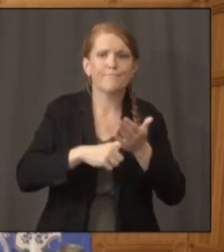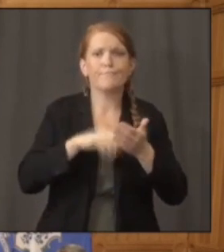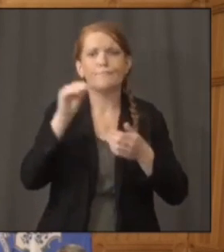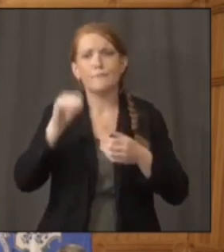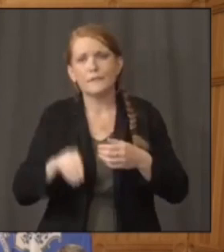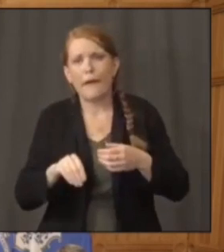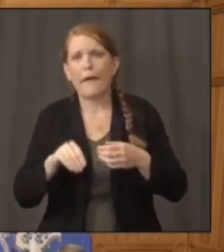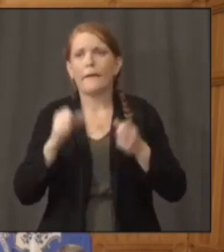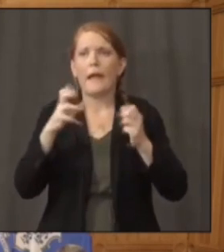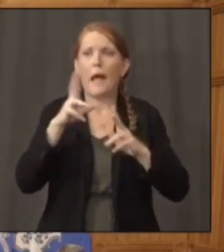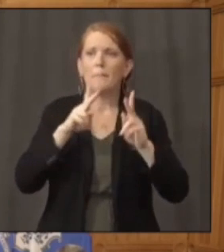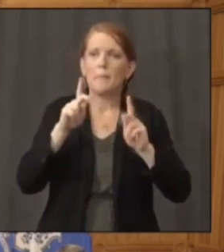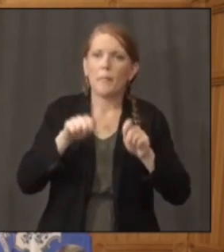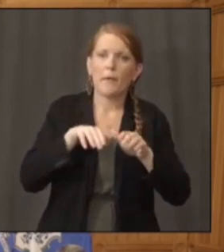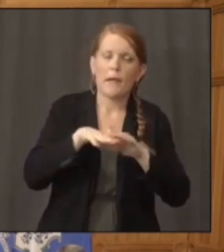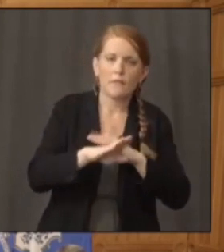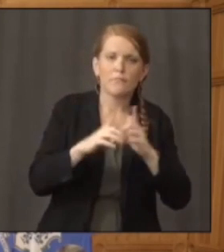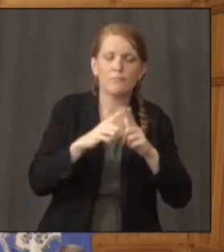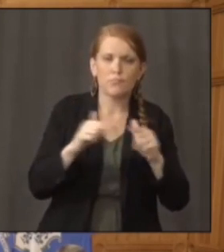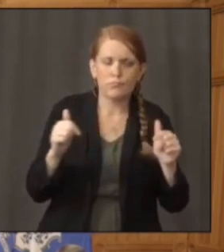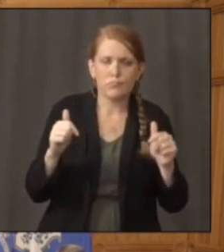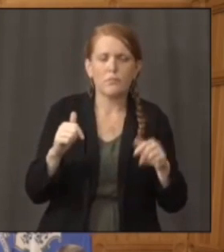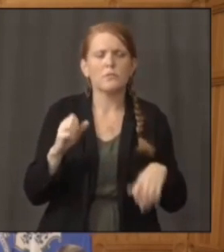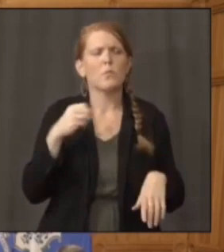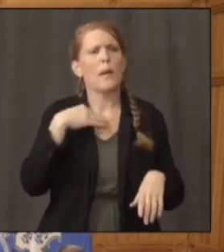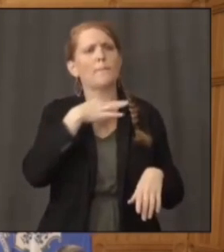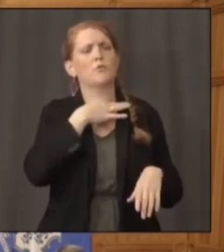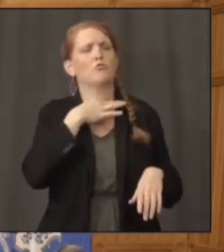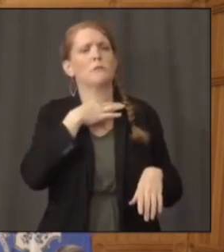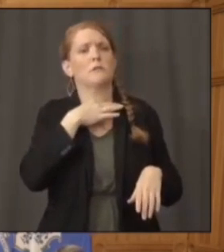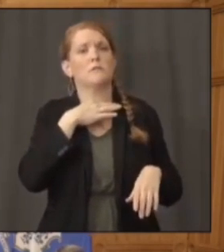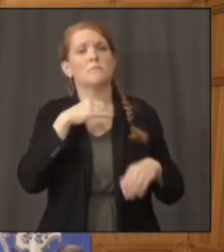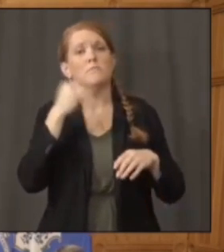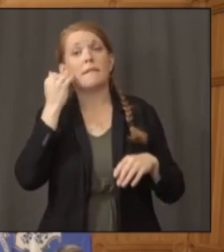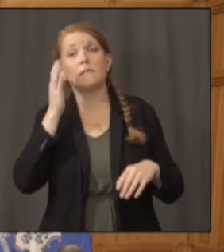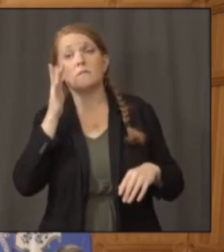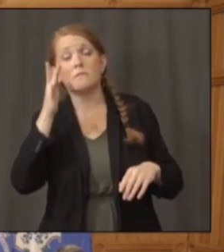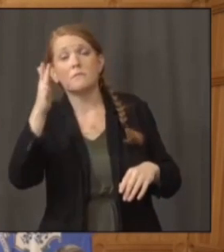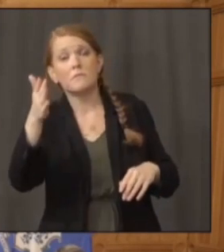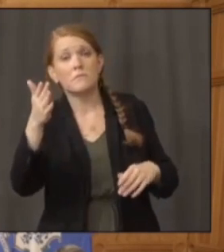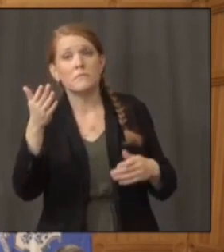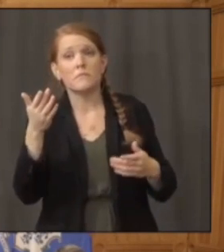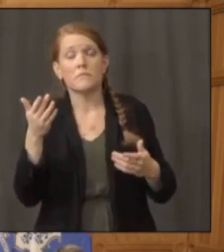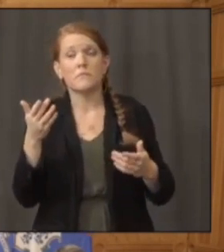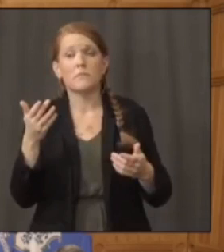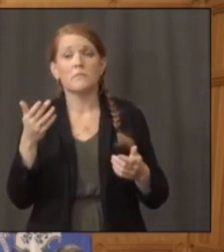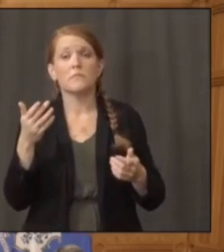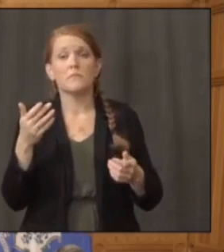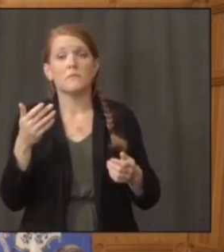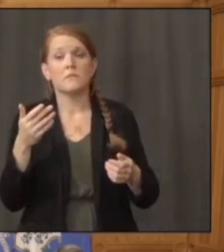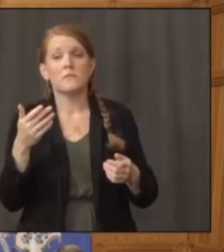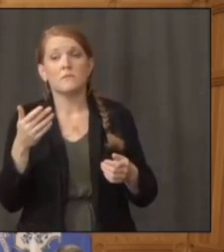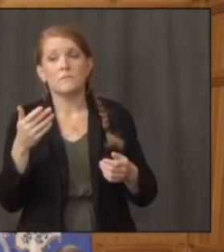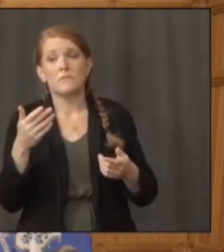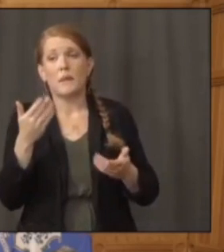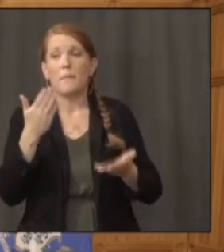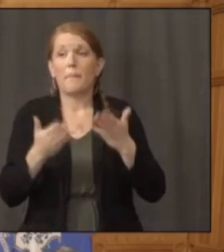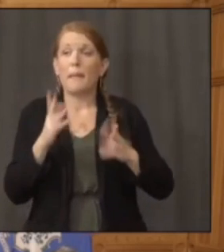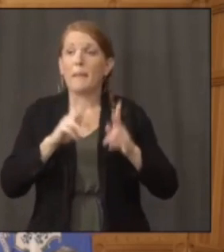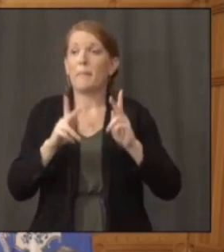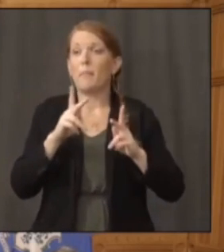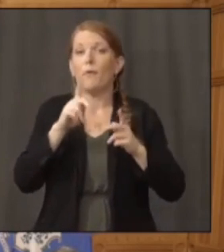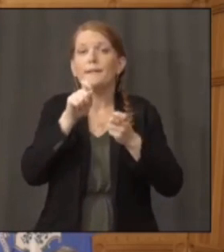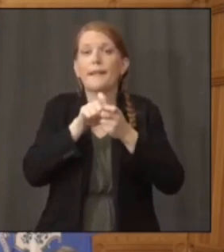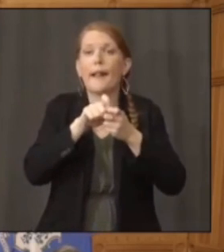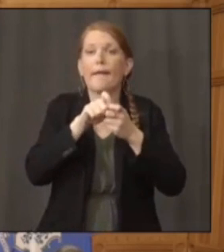for, in the future, to possibly reopen them with saying, like, as long as you can keep tables 6 feet